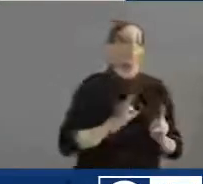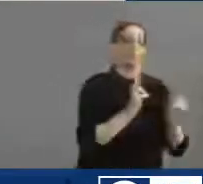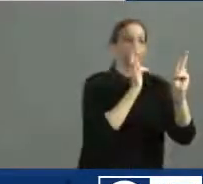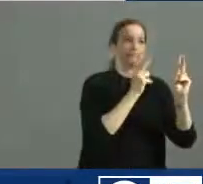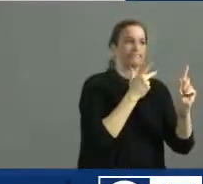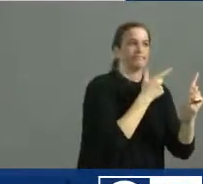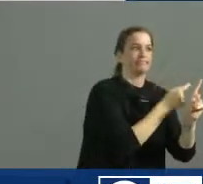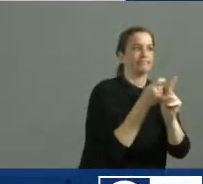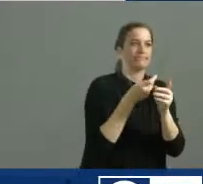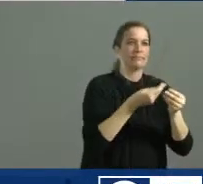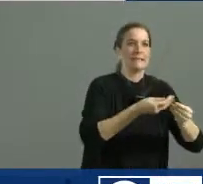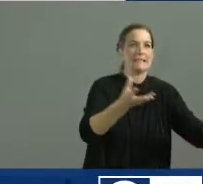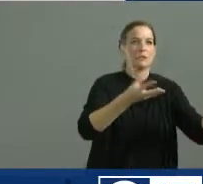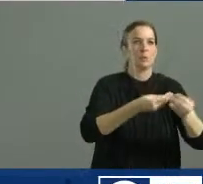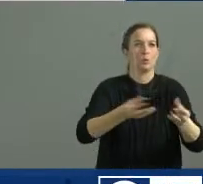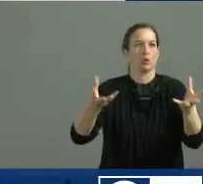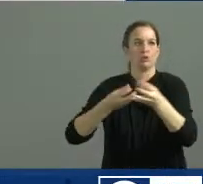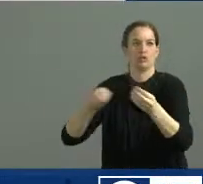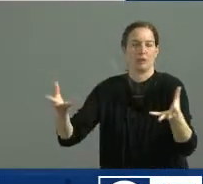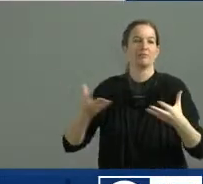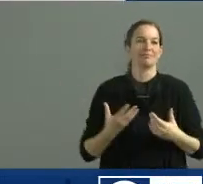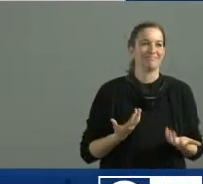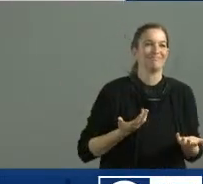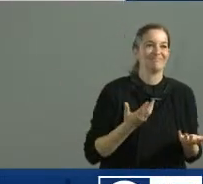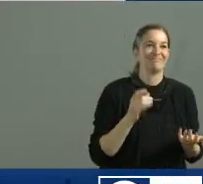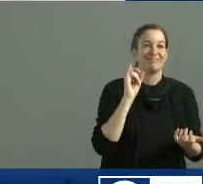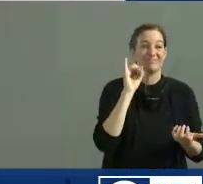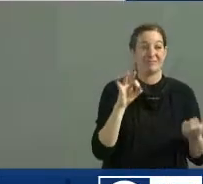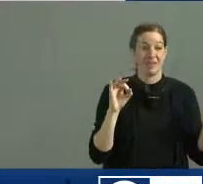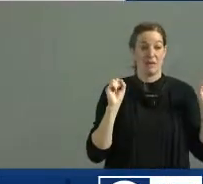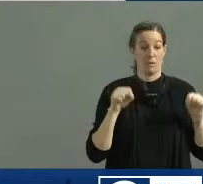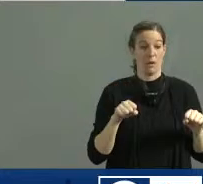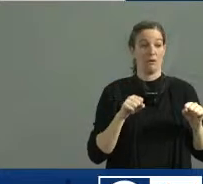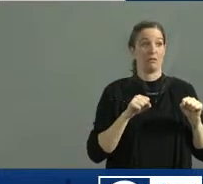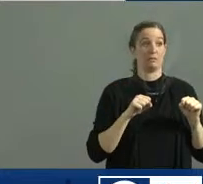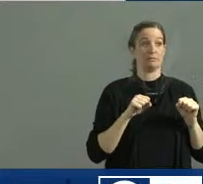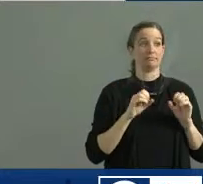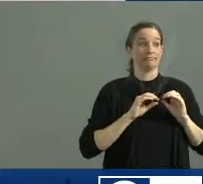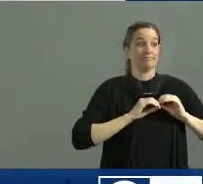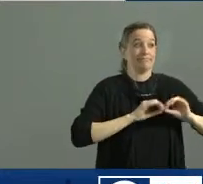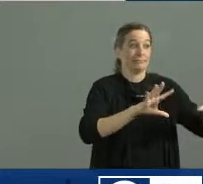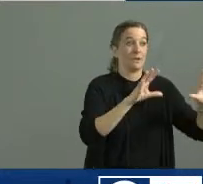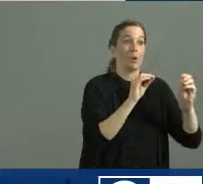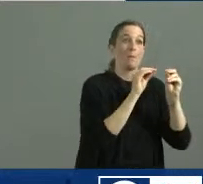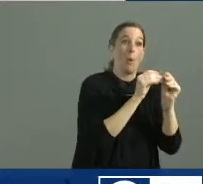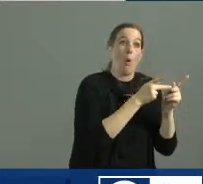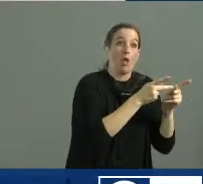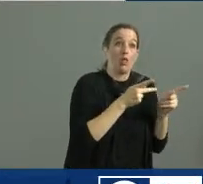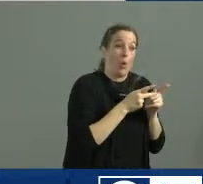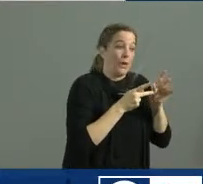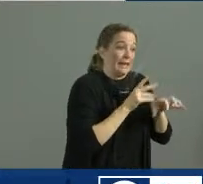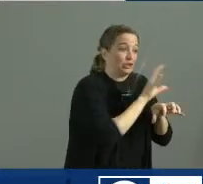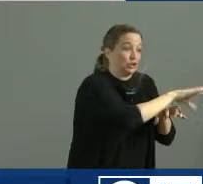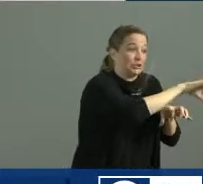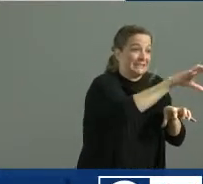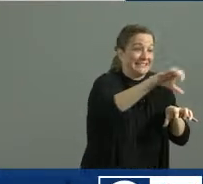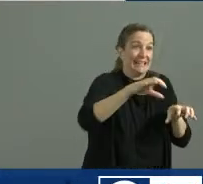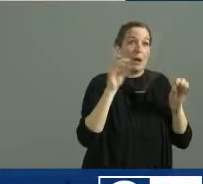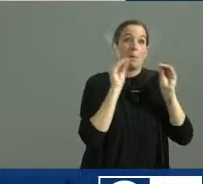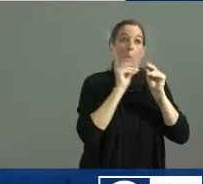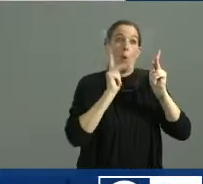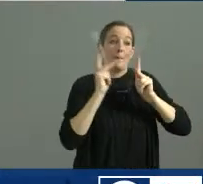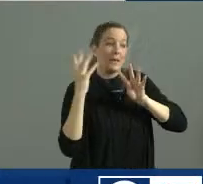distribution and vaccination if we could get it out to more places where more people have access. As we